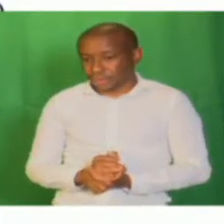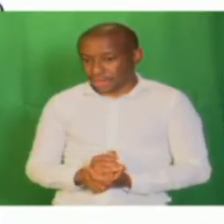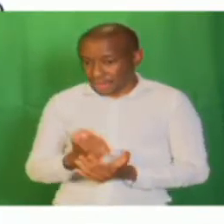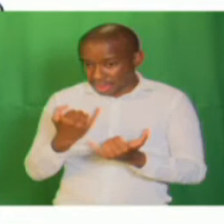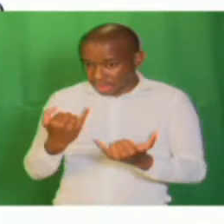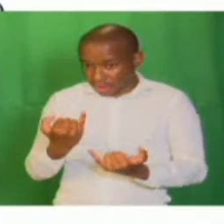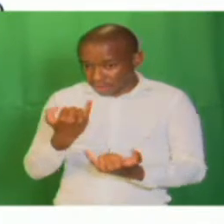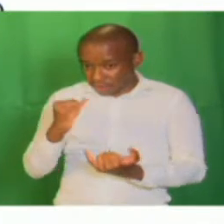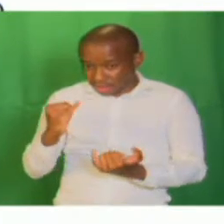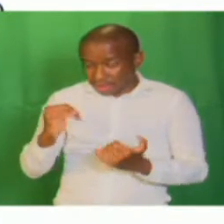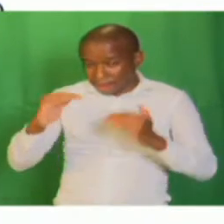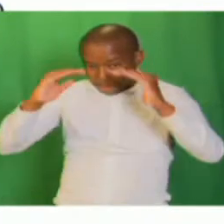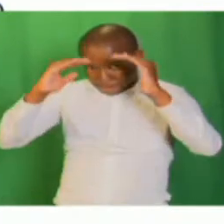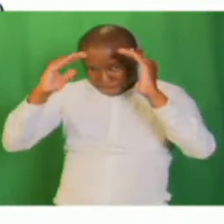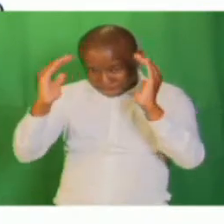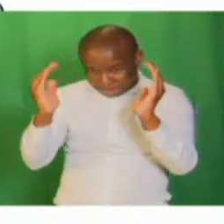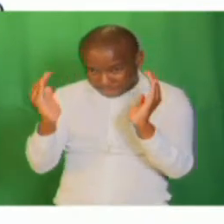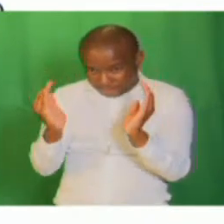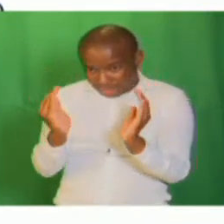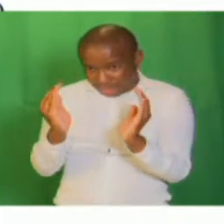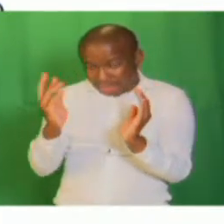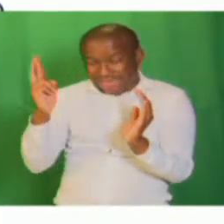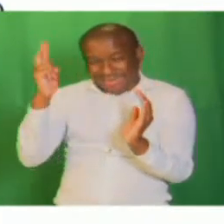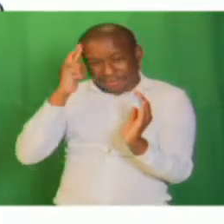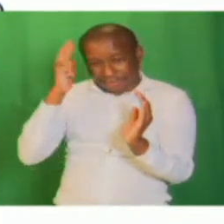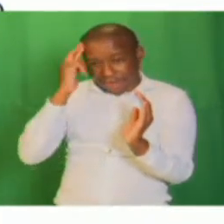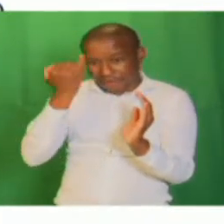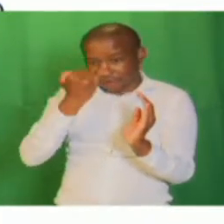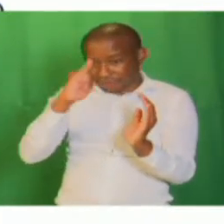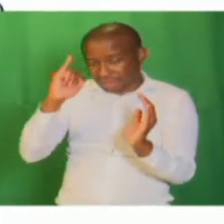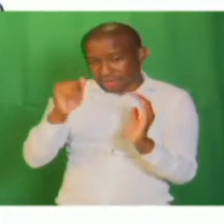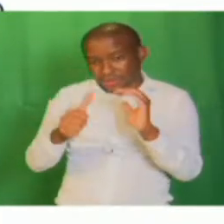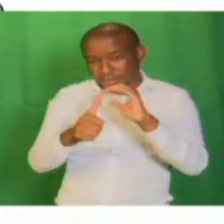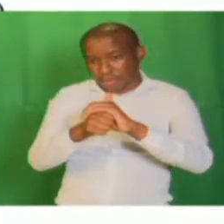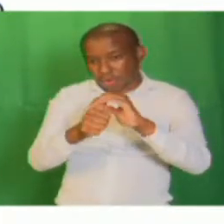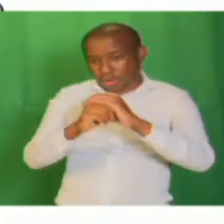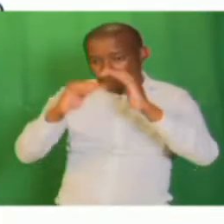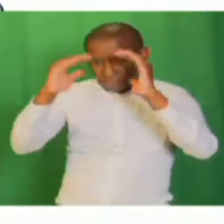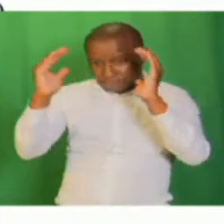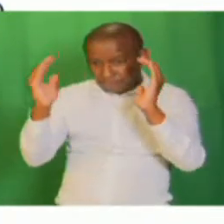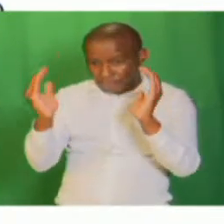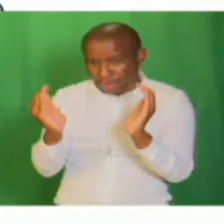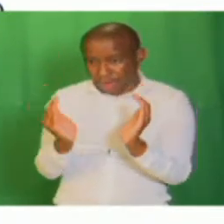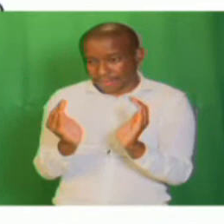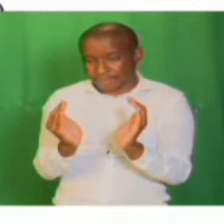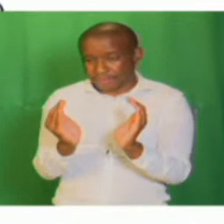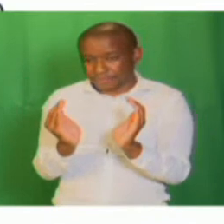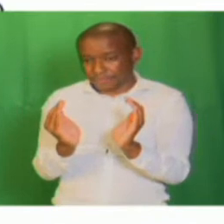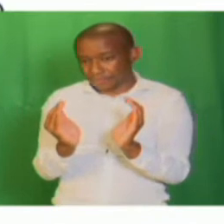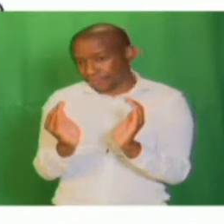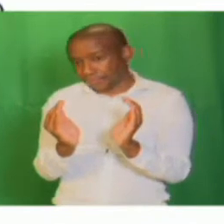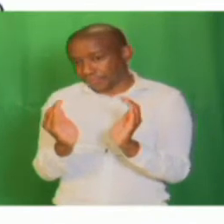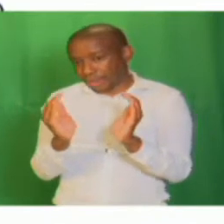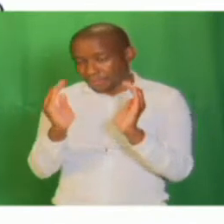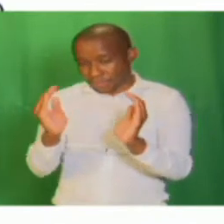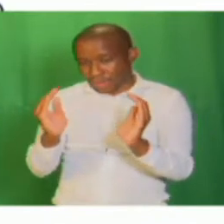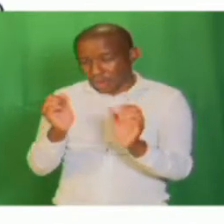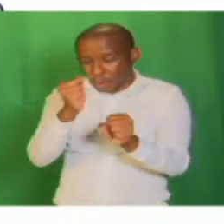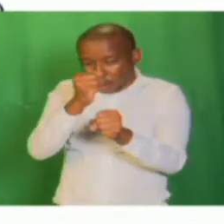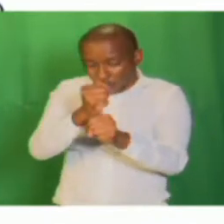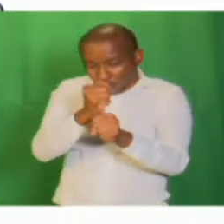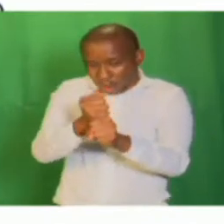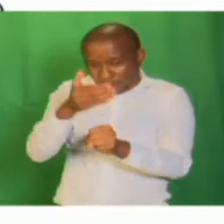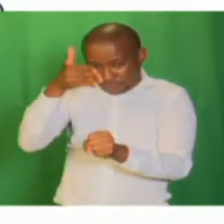with the brackets. Don't forget we have the brackets. So we have to remove the brackets, clear